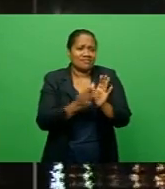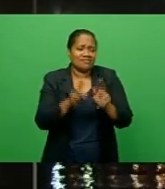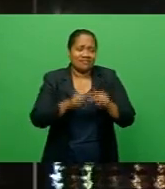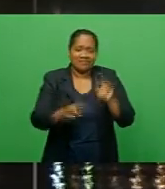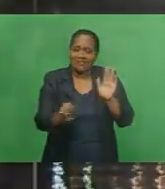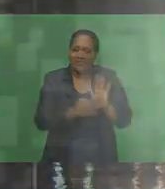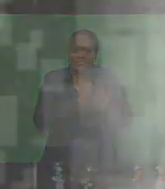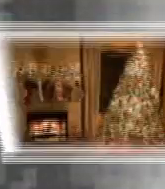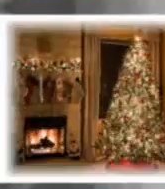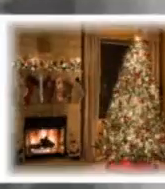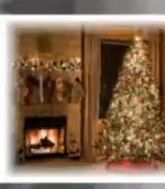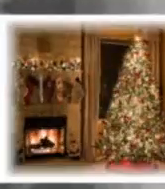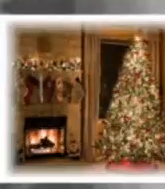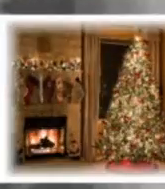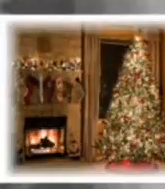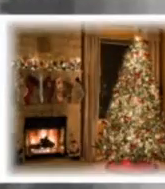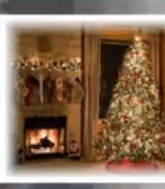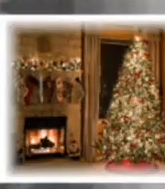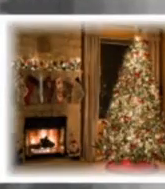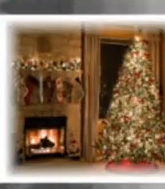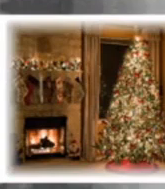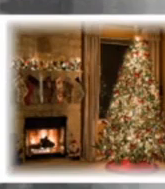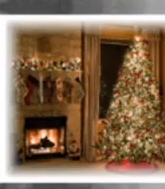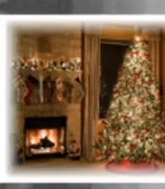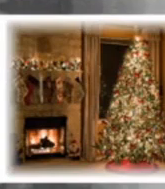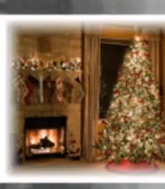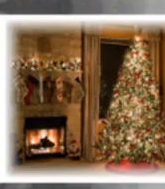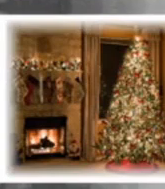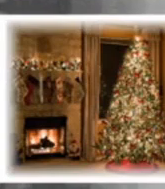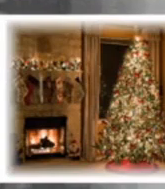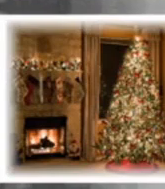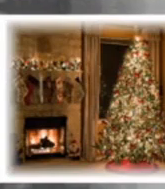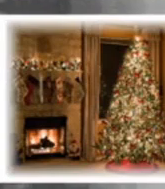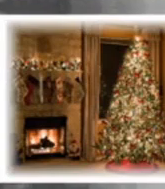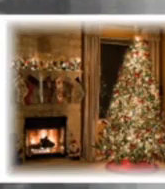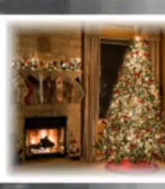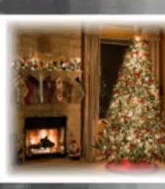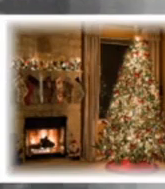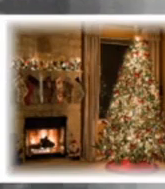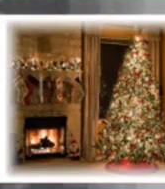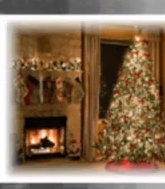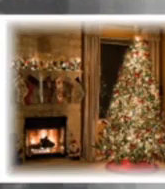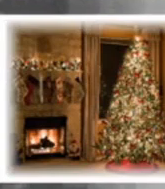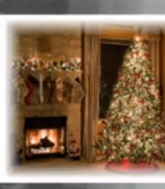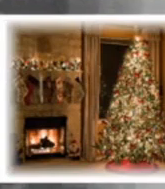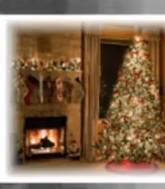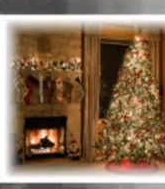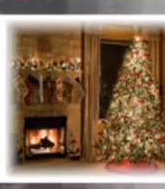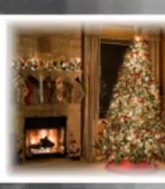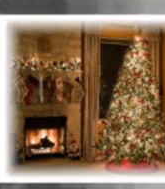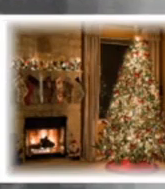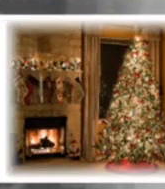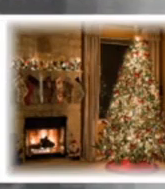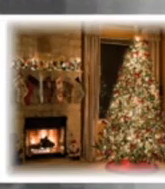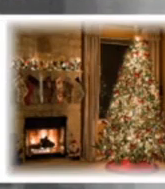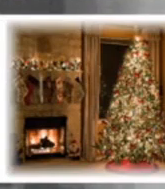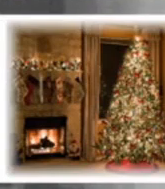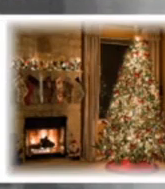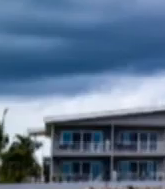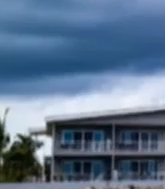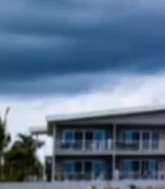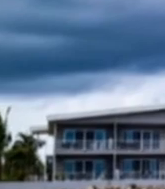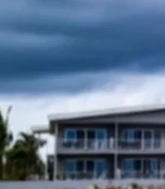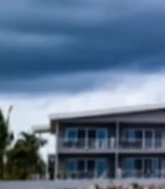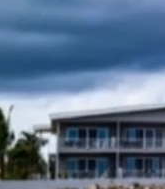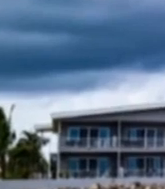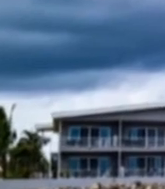poll question we're asking, are you prepared for the festive season amid COVID-19? Visit our FBC website to answer. And